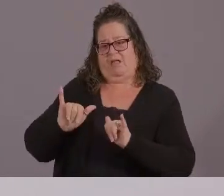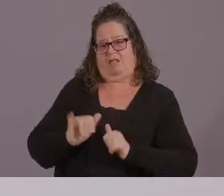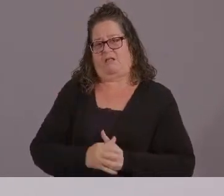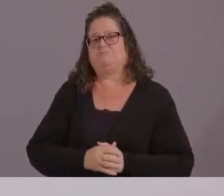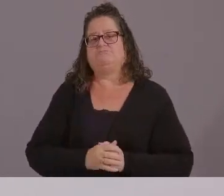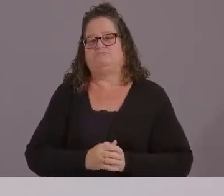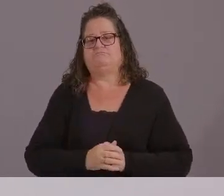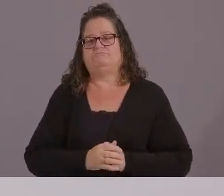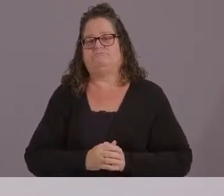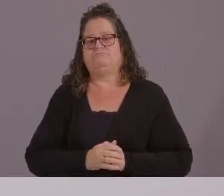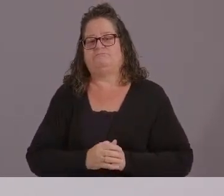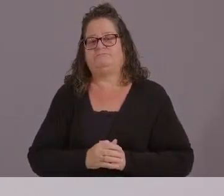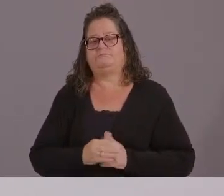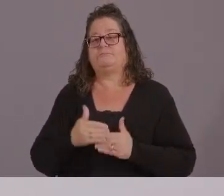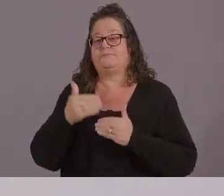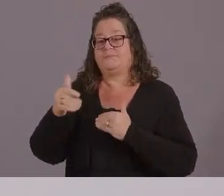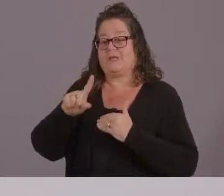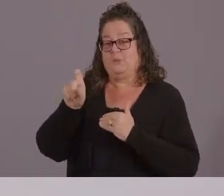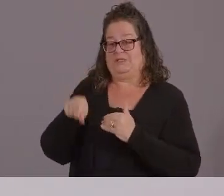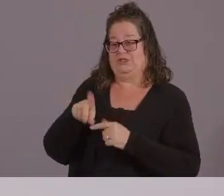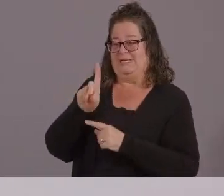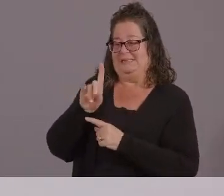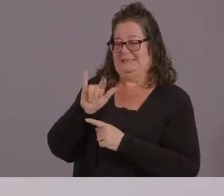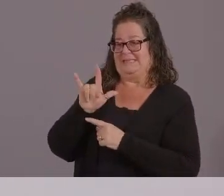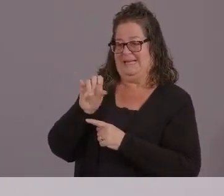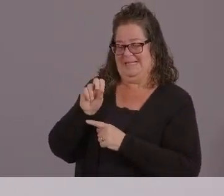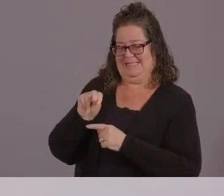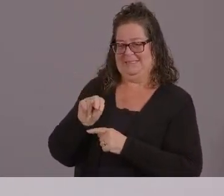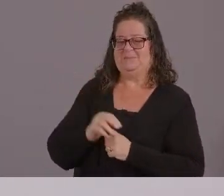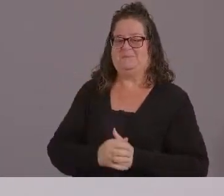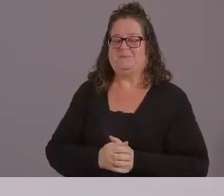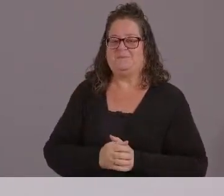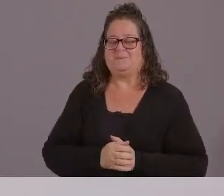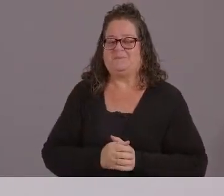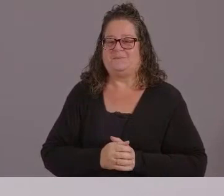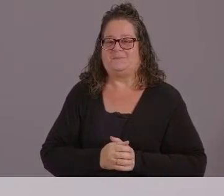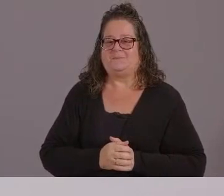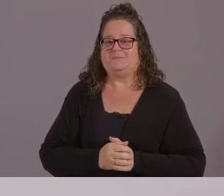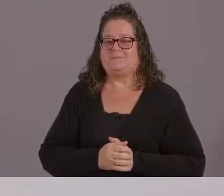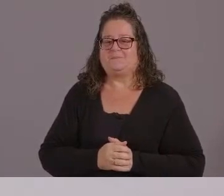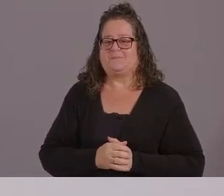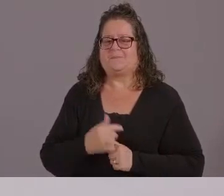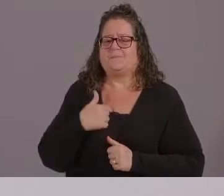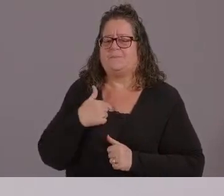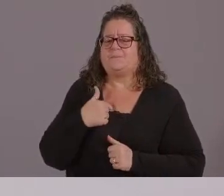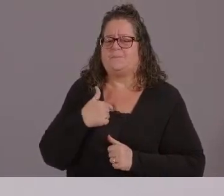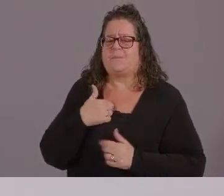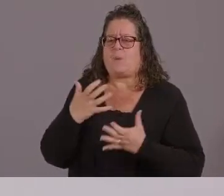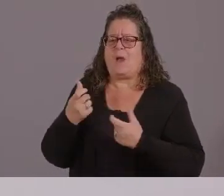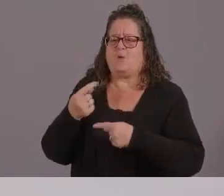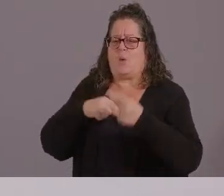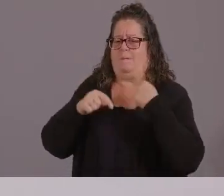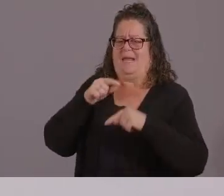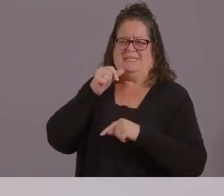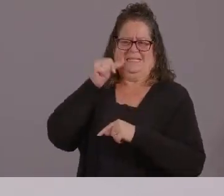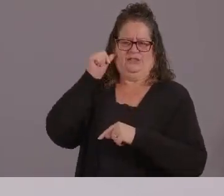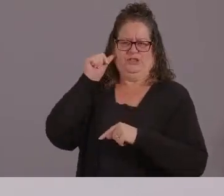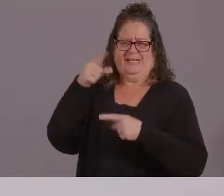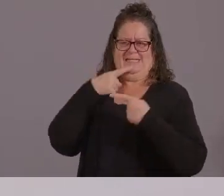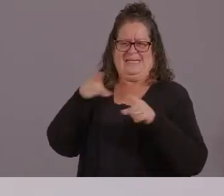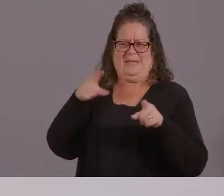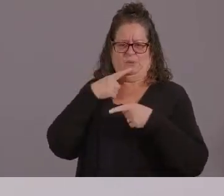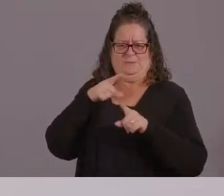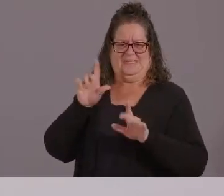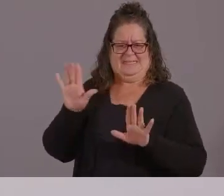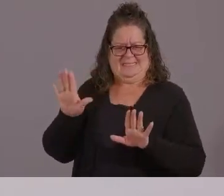Hi, Dylan. Hi, Dr. Christ. So I want to go back to yesterday's announcement, and I know you've been asked